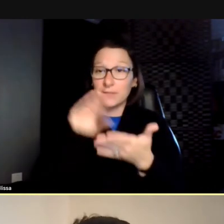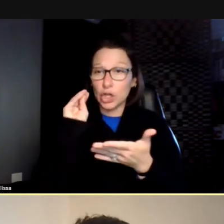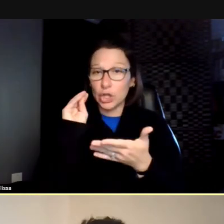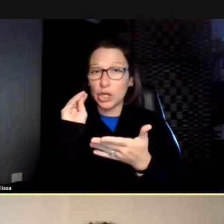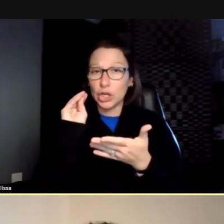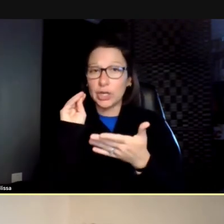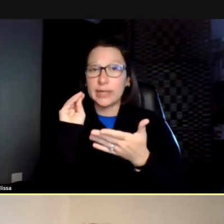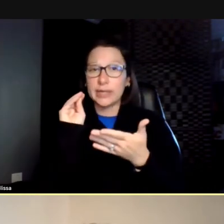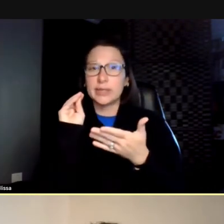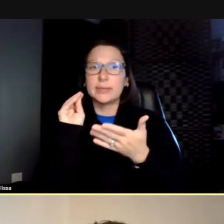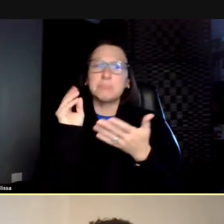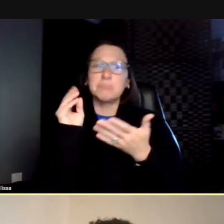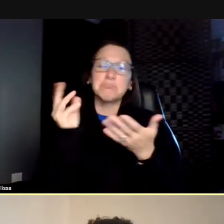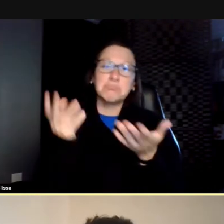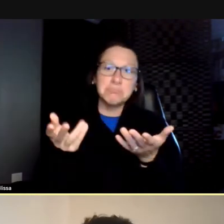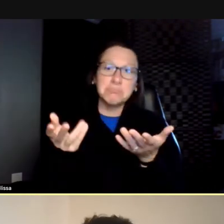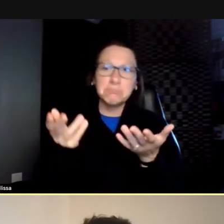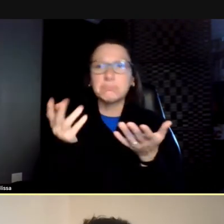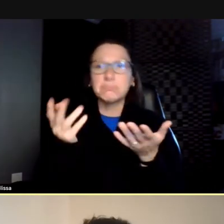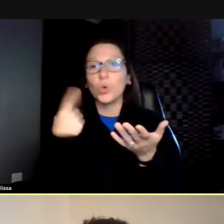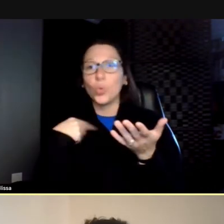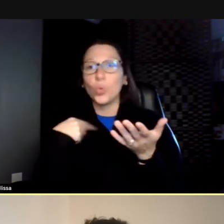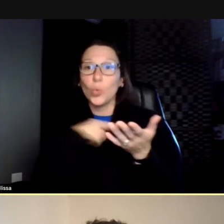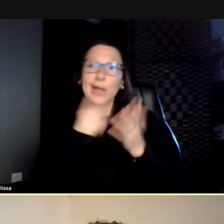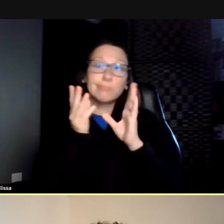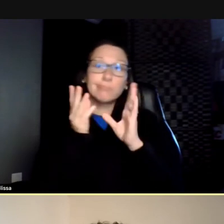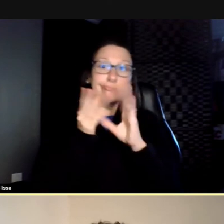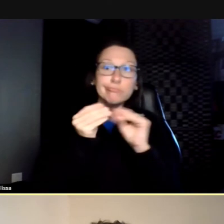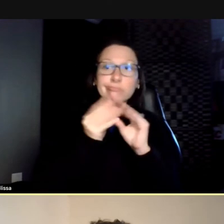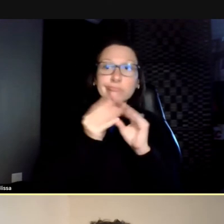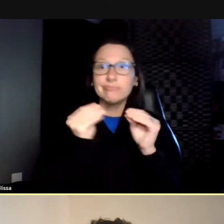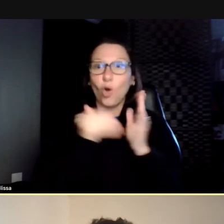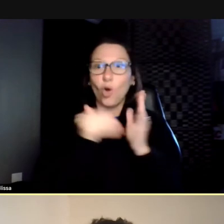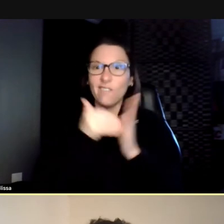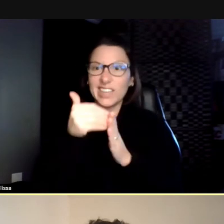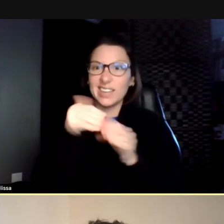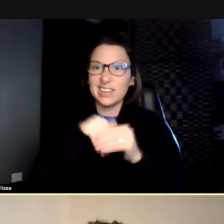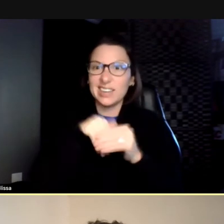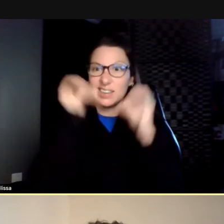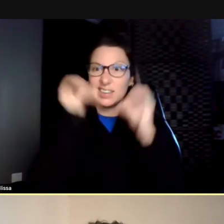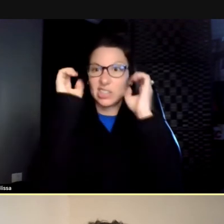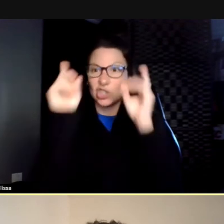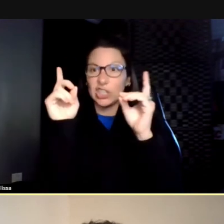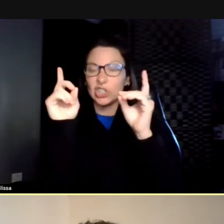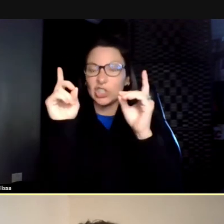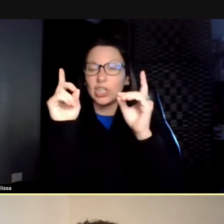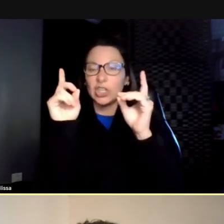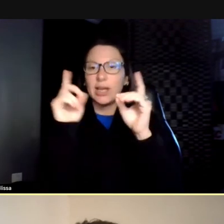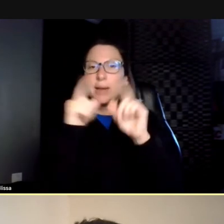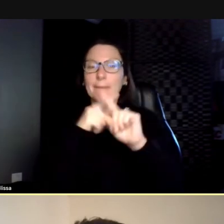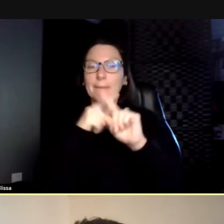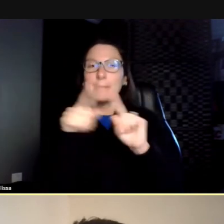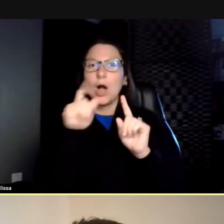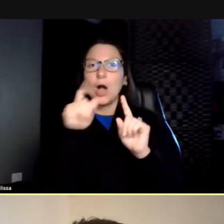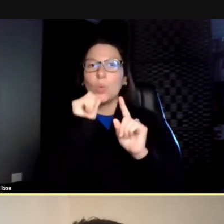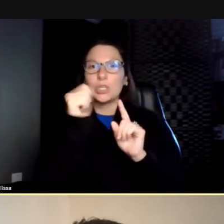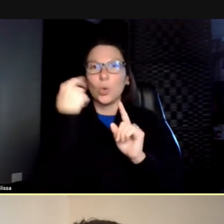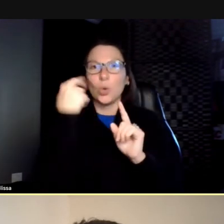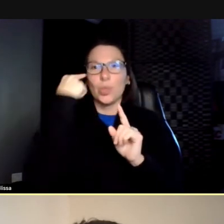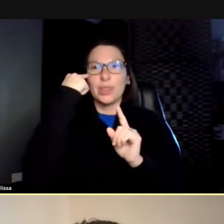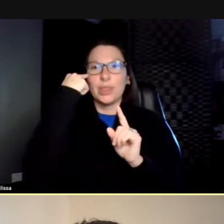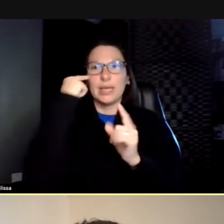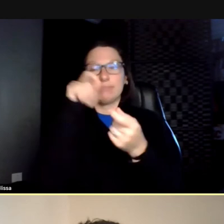open-ended term that I think we throw around a lot in education. And we don't think of it as being something specific